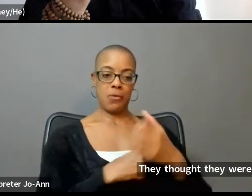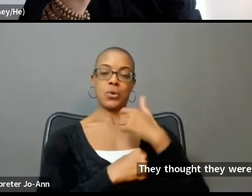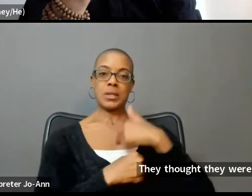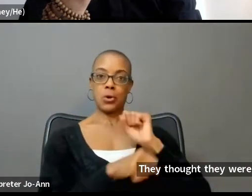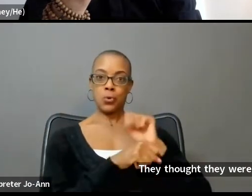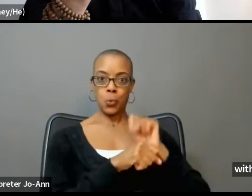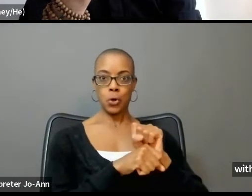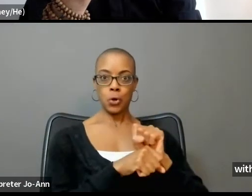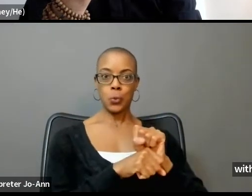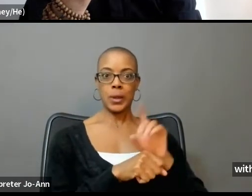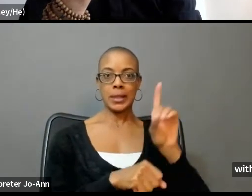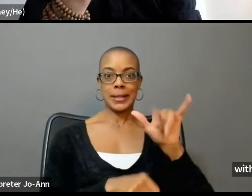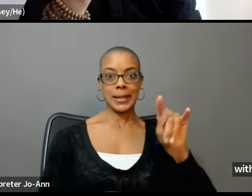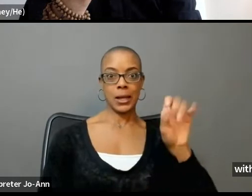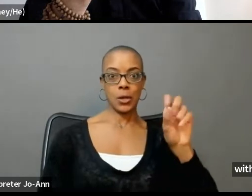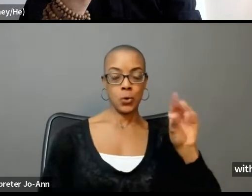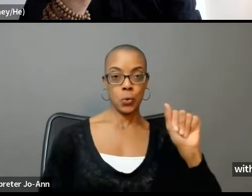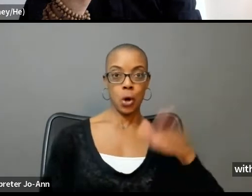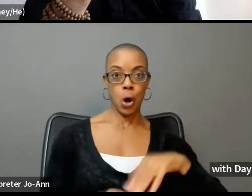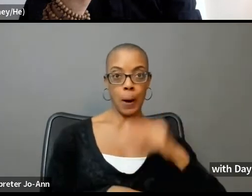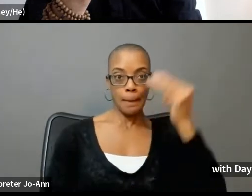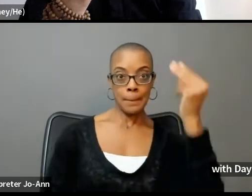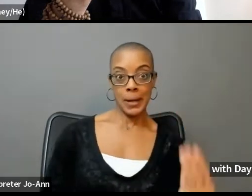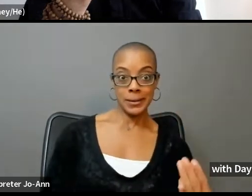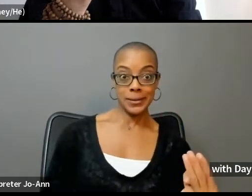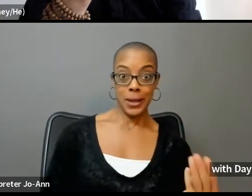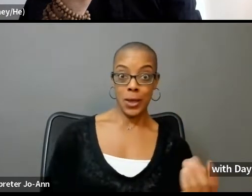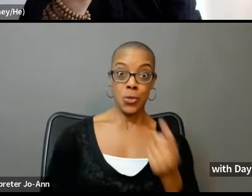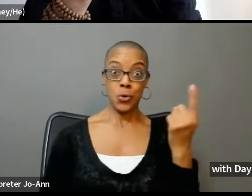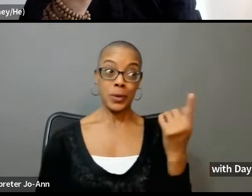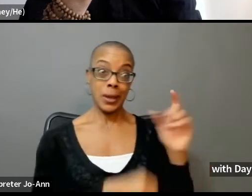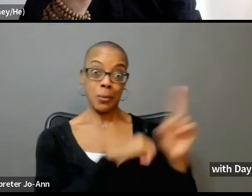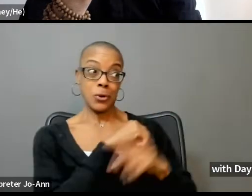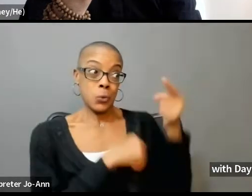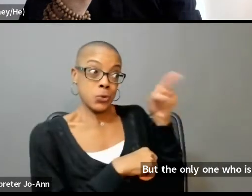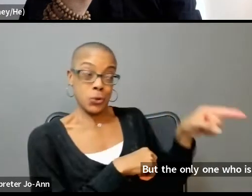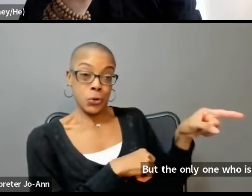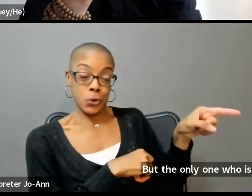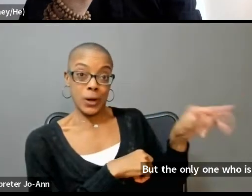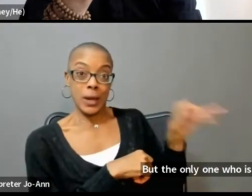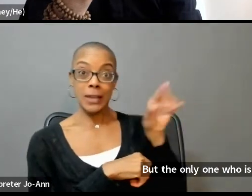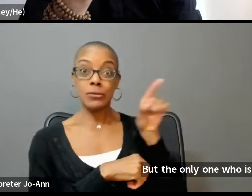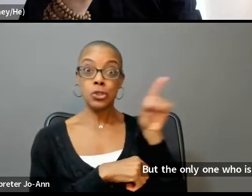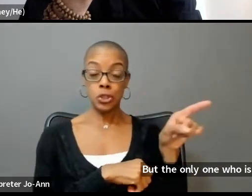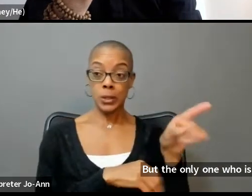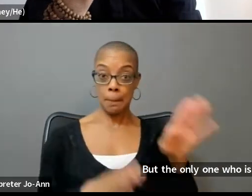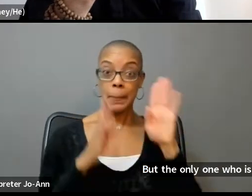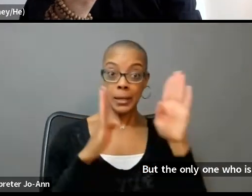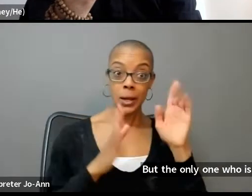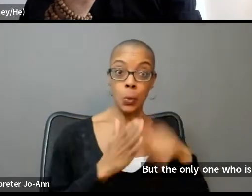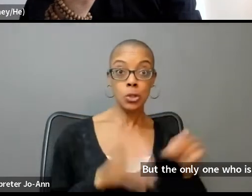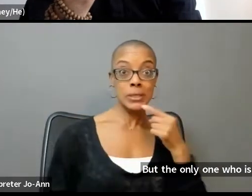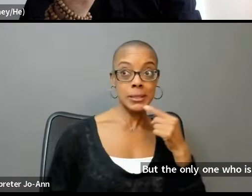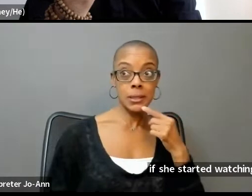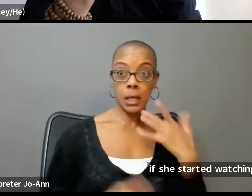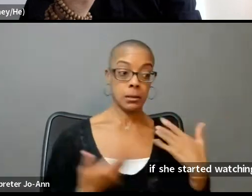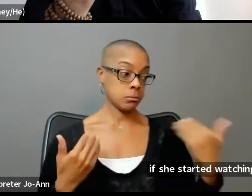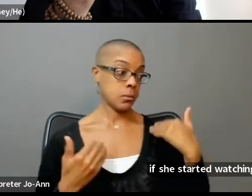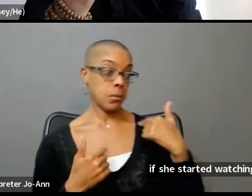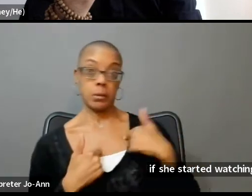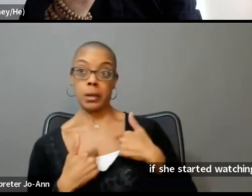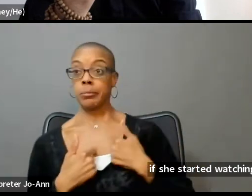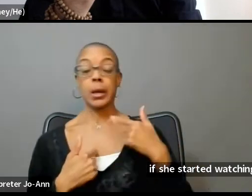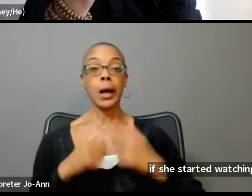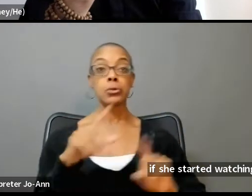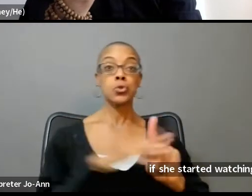one who was being punished was her, because if she started watching what she had to say on stage, it didn't bother me. I came in and got my